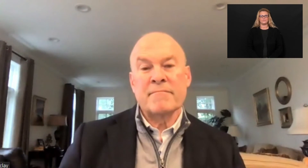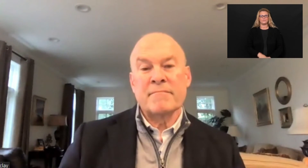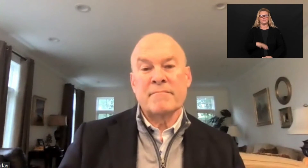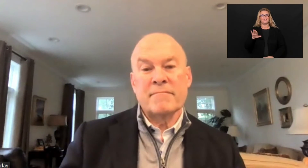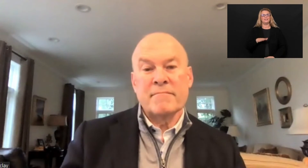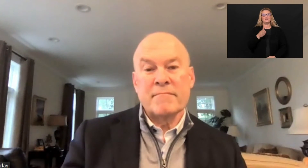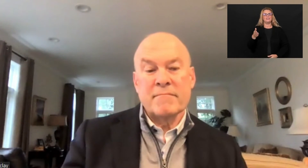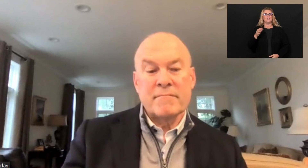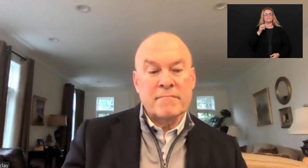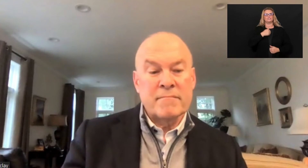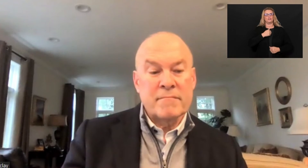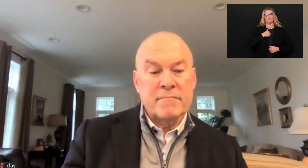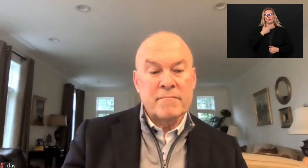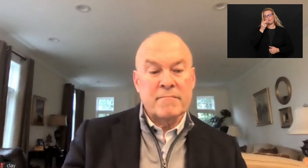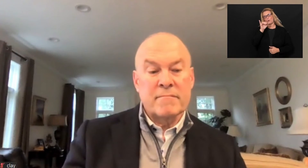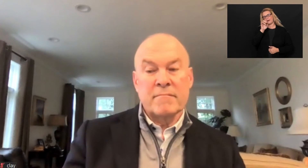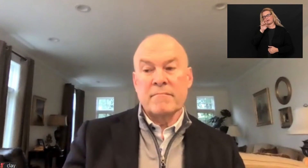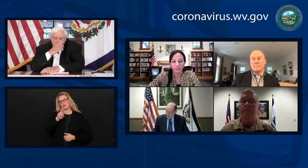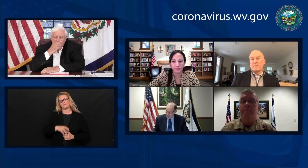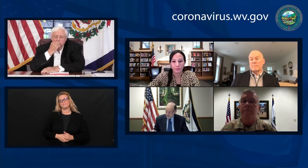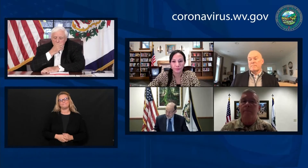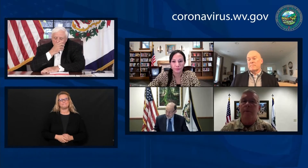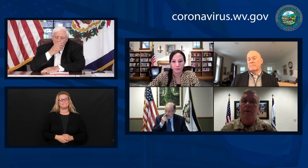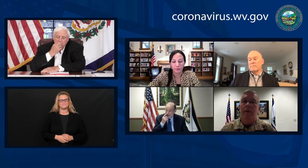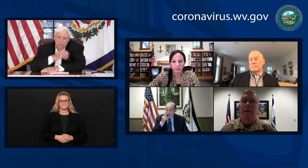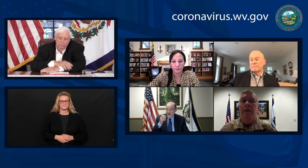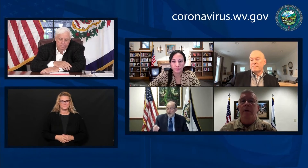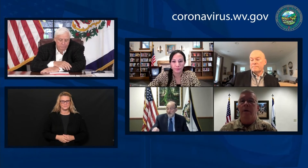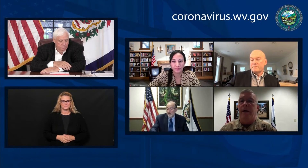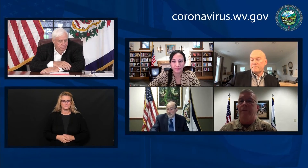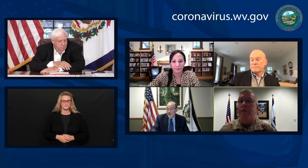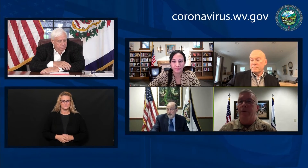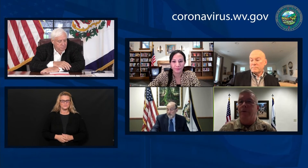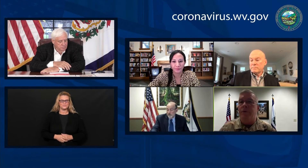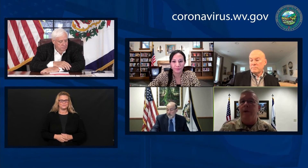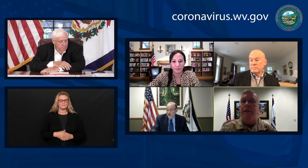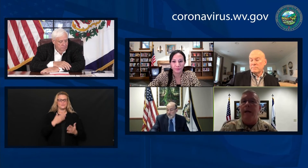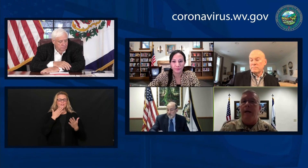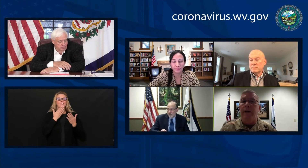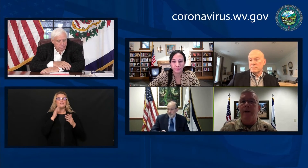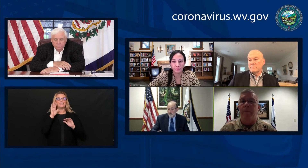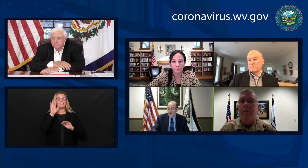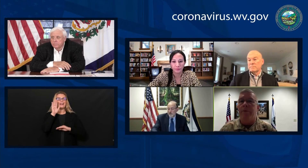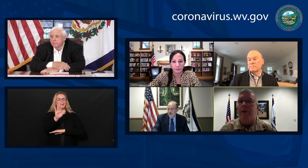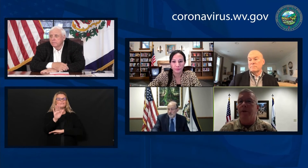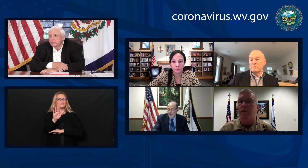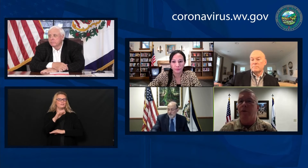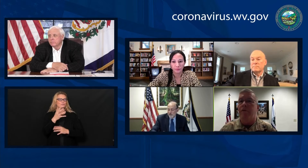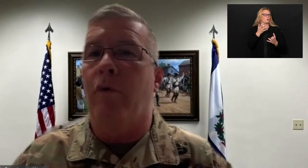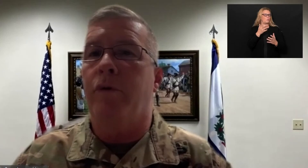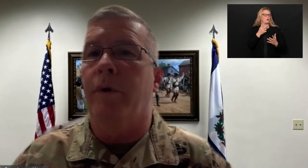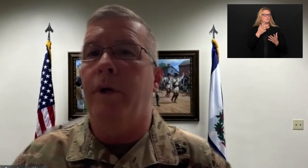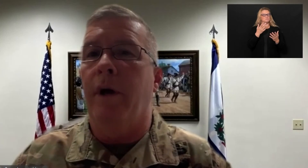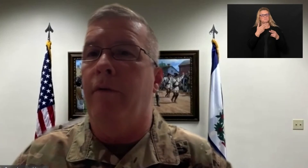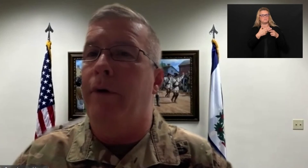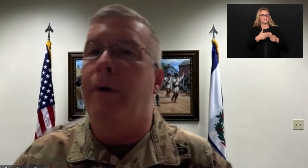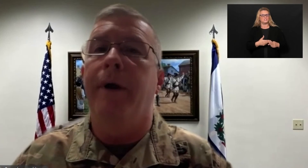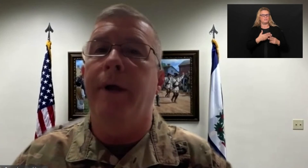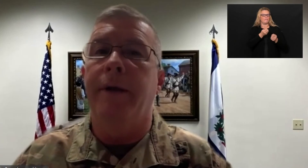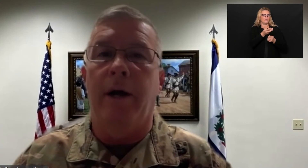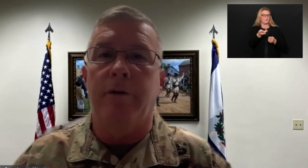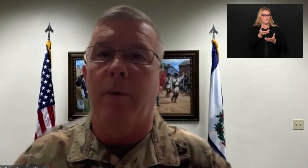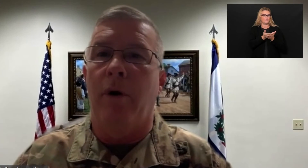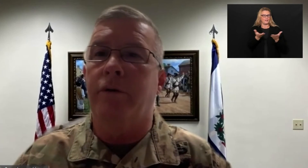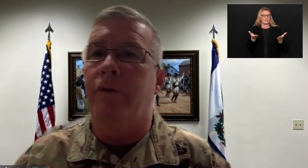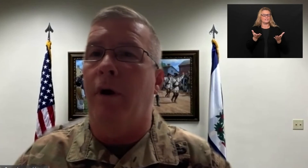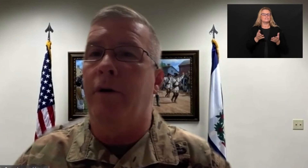Next to Major General Hoyer with the West Virginia National Guard. Good afternoon. Just like to highlight a couple of things, reinforce what the governor